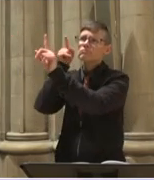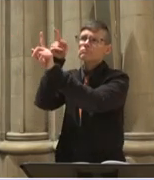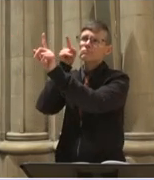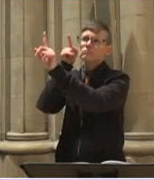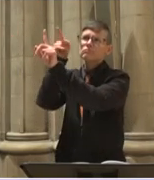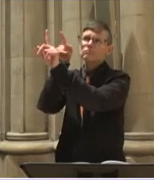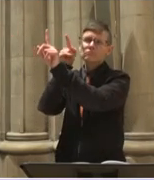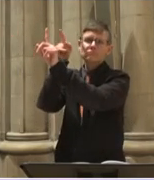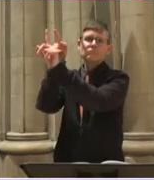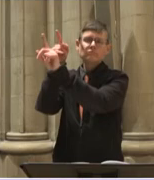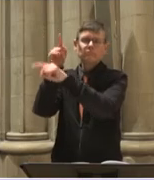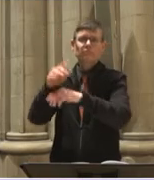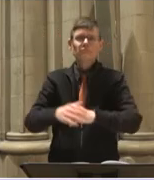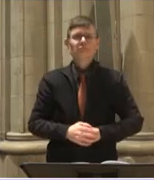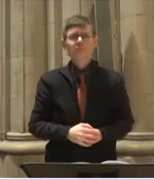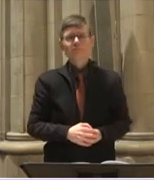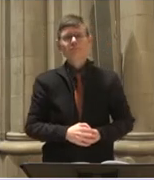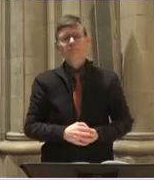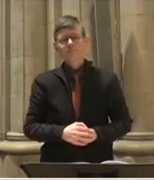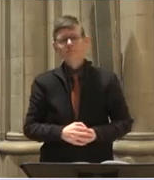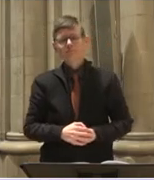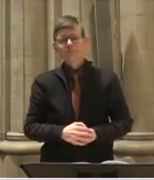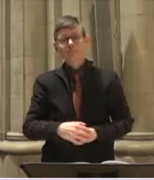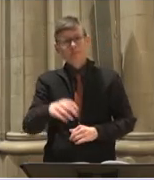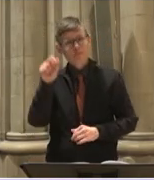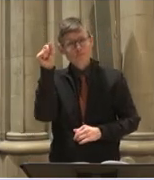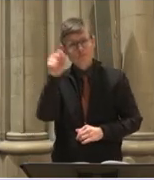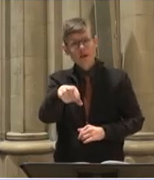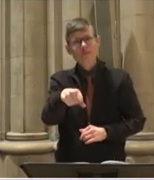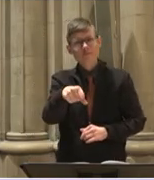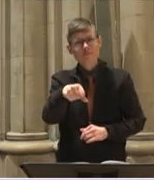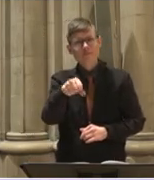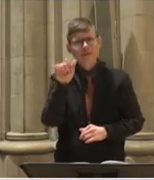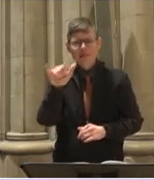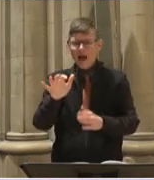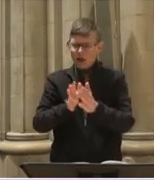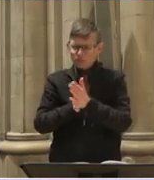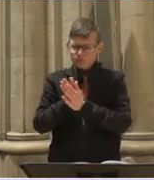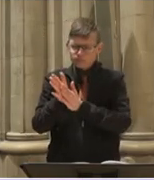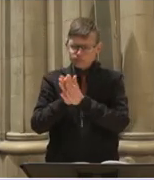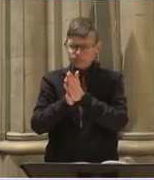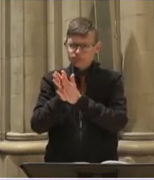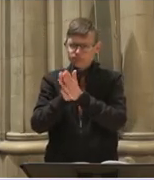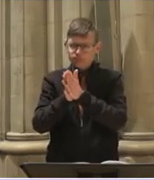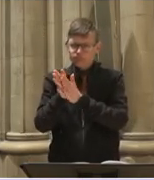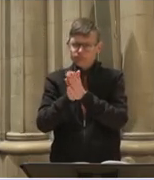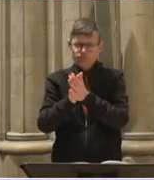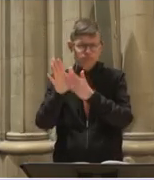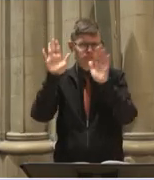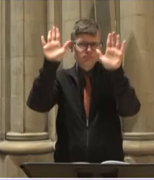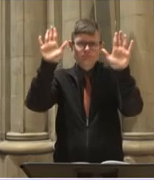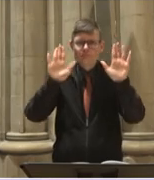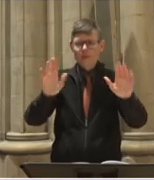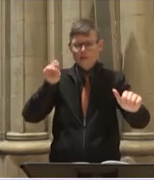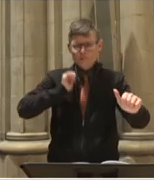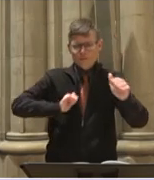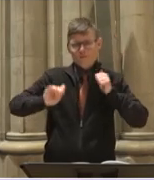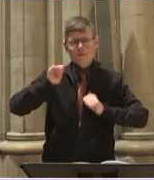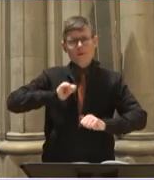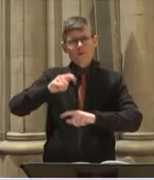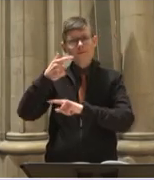prize." And so, yes, the ecstatic performance that is gospel music